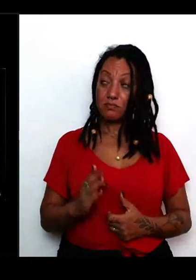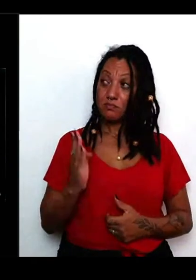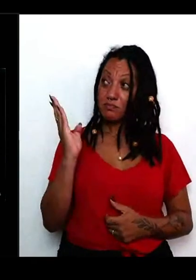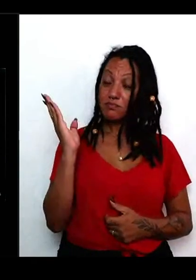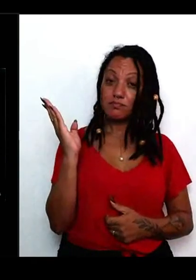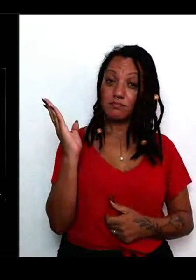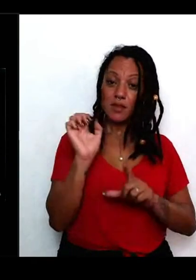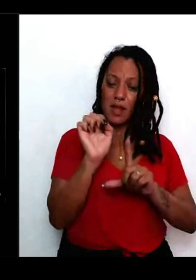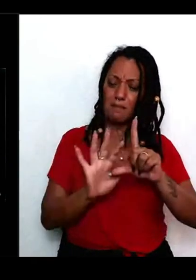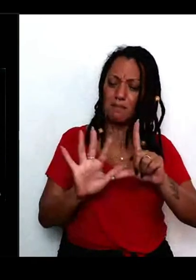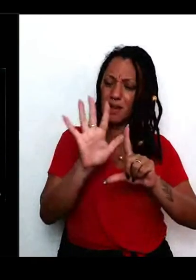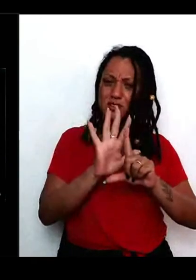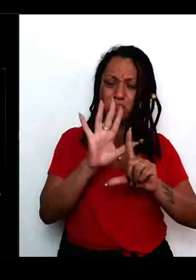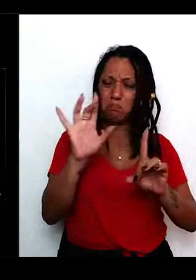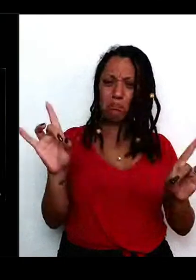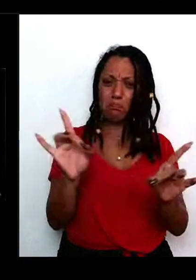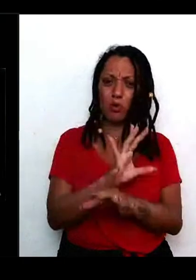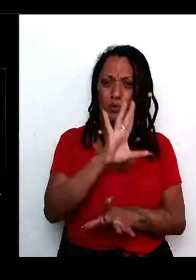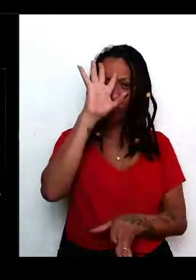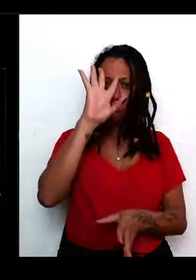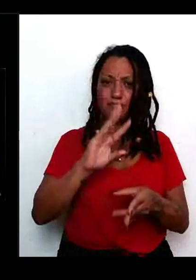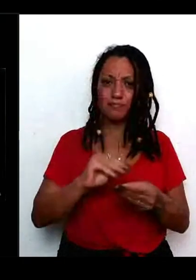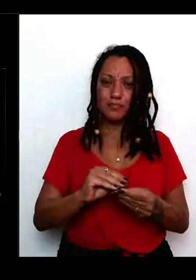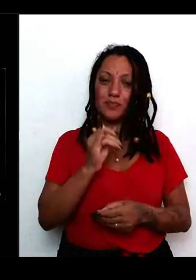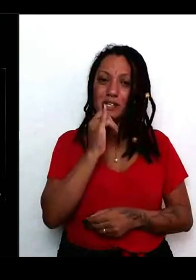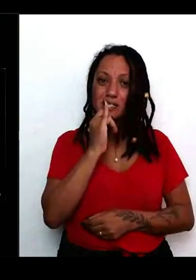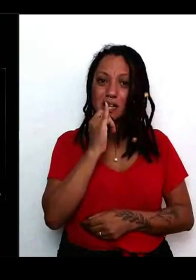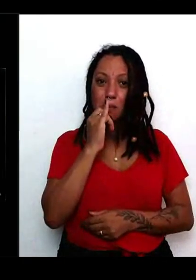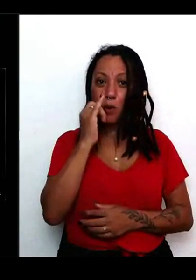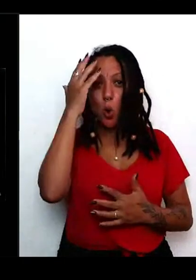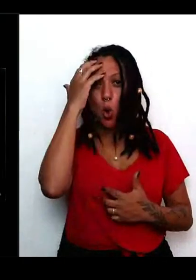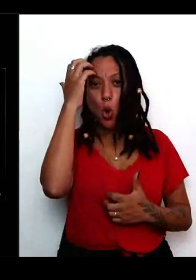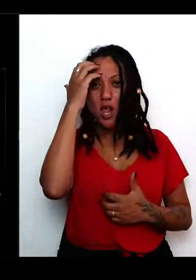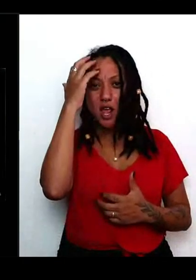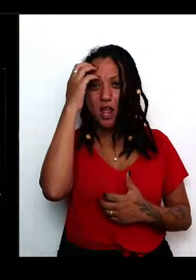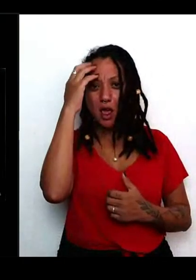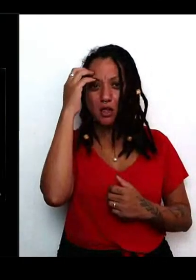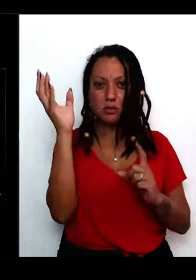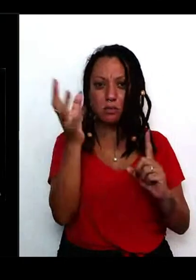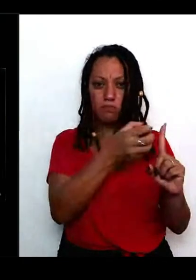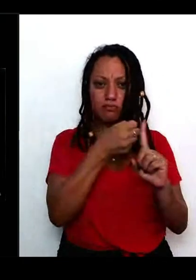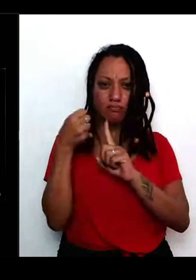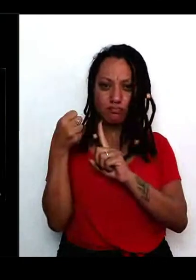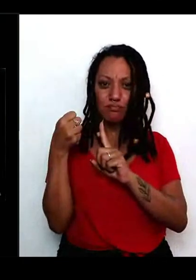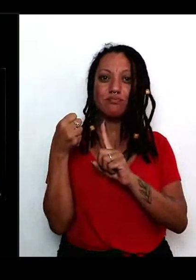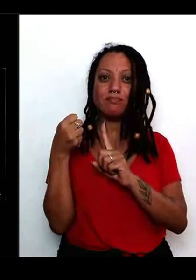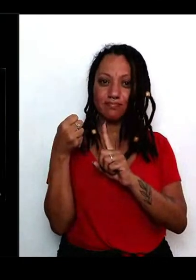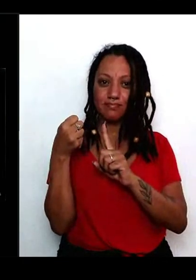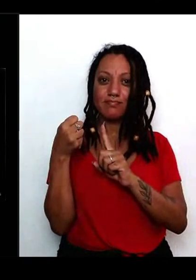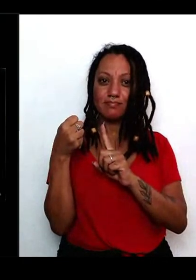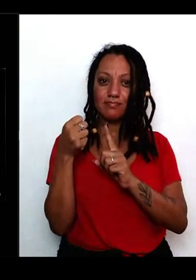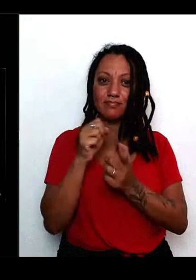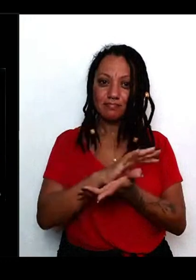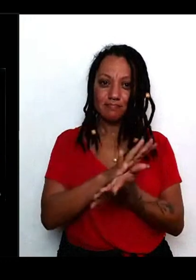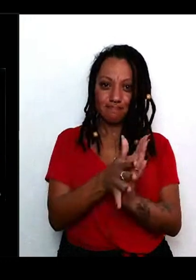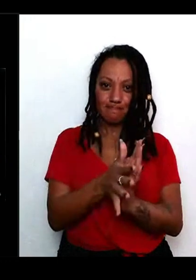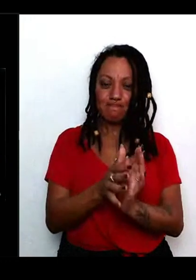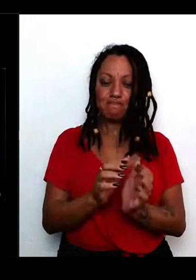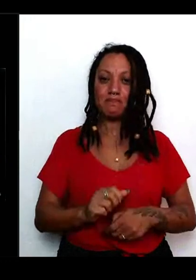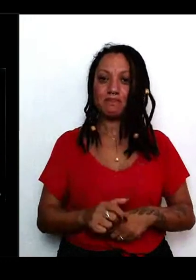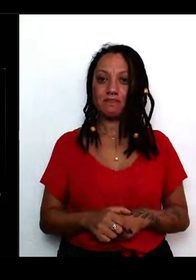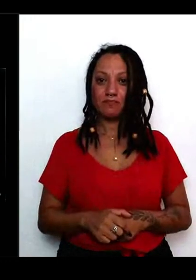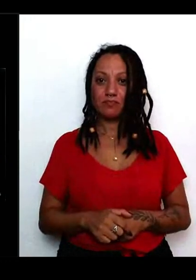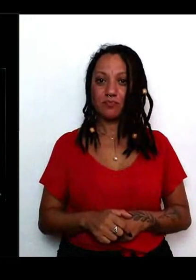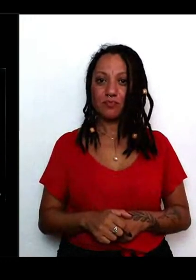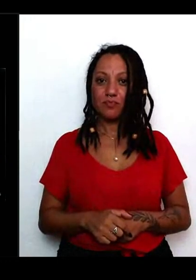Apes gorillas and I posted in this case for study for